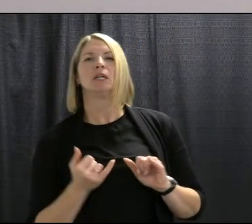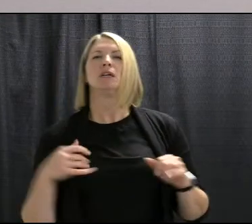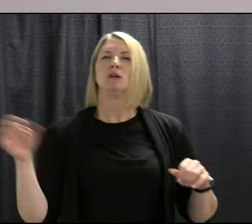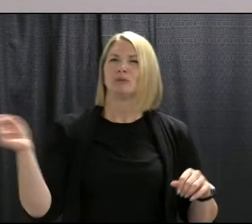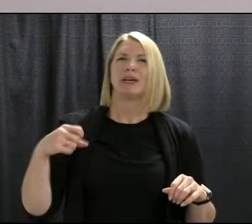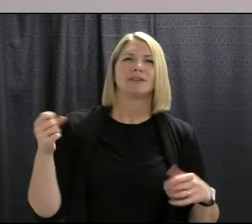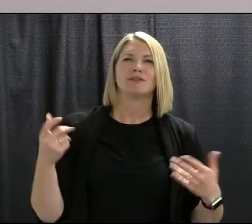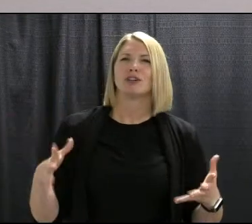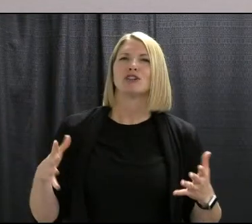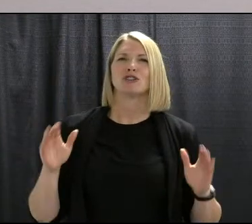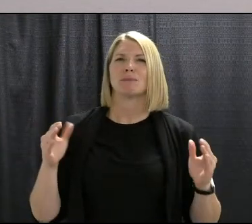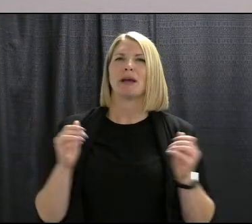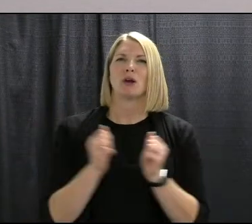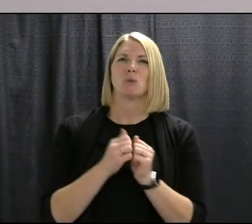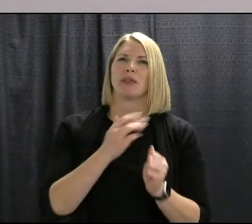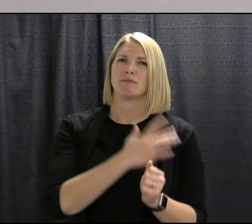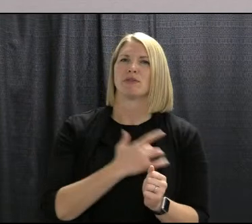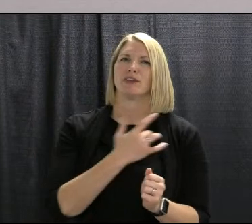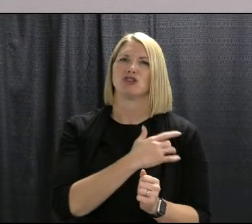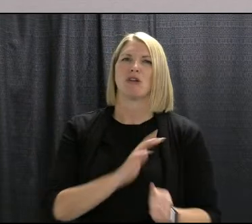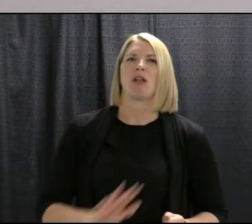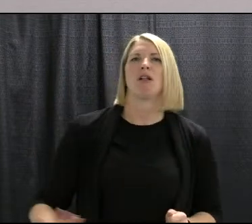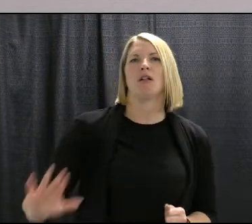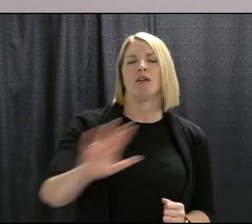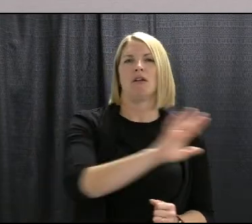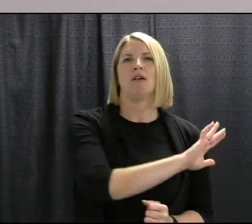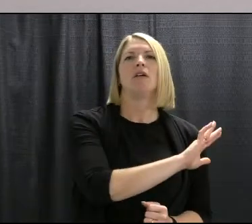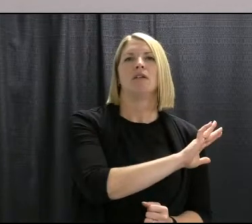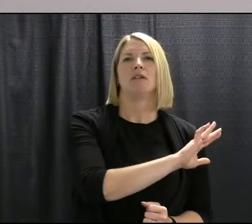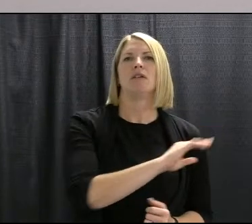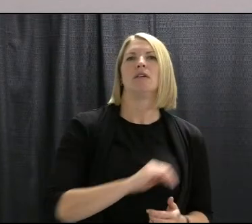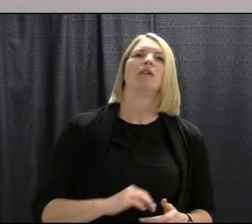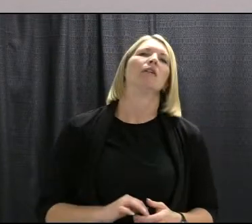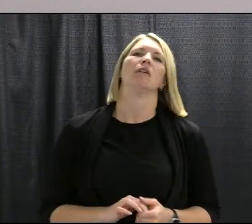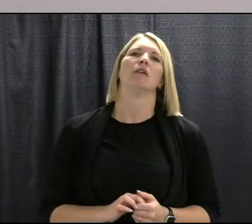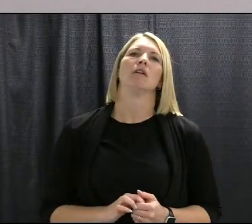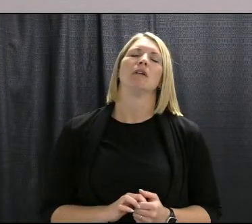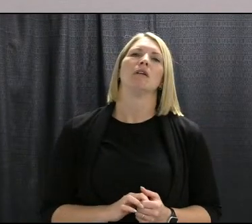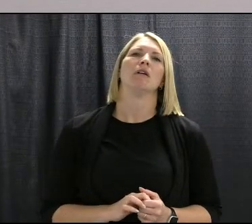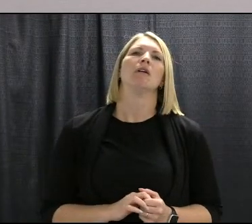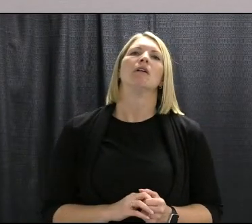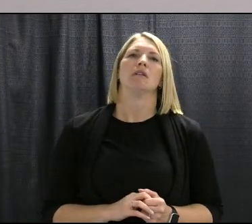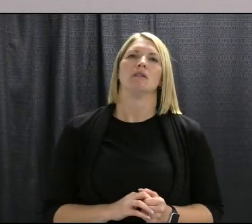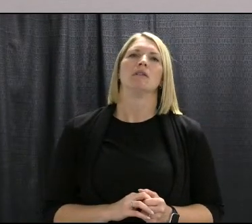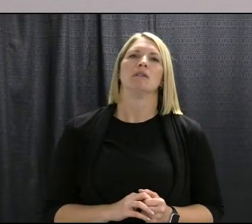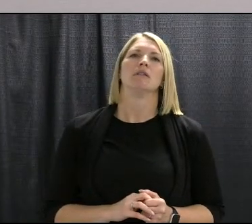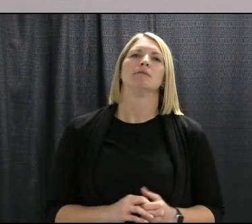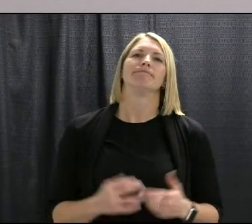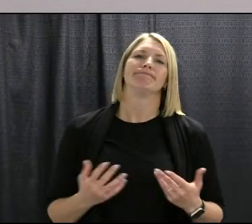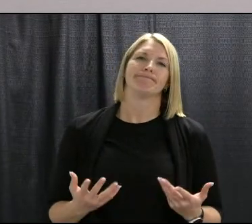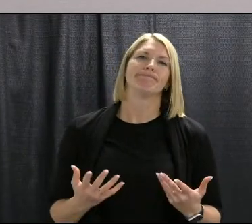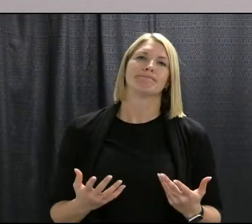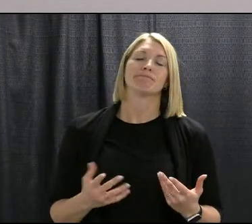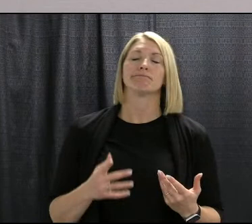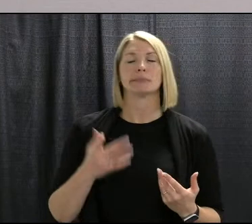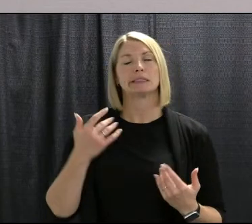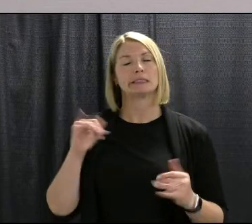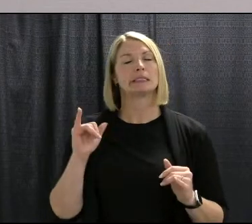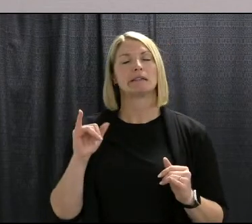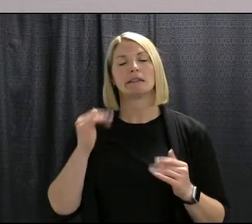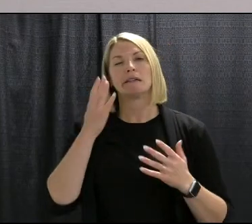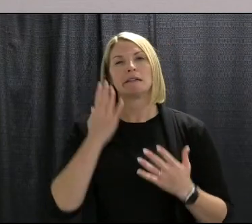scans, and I will note, and as I have previous, you and I have talked about this many times, that unfortunately that gender wage gap still exists